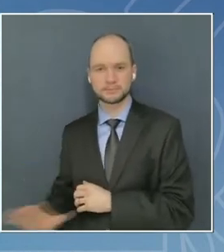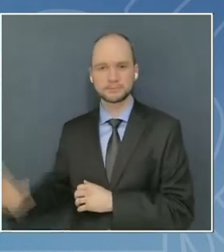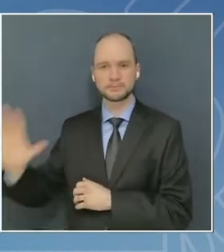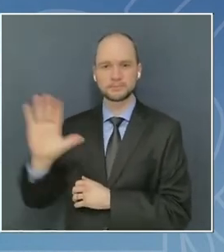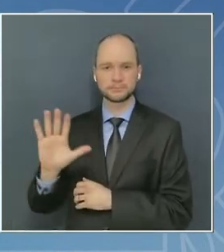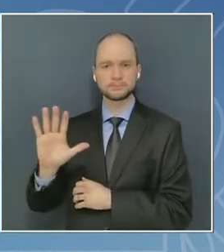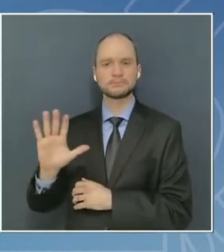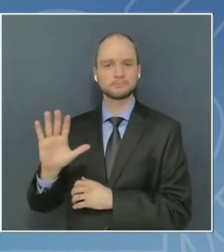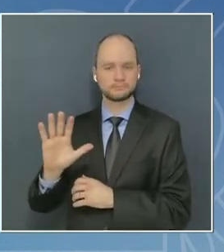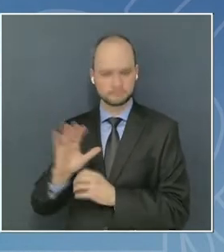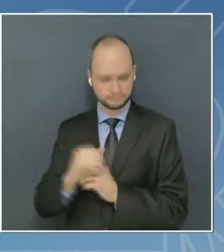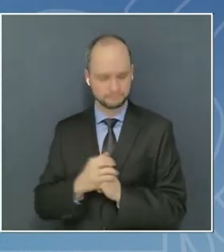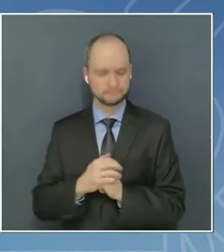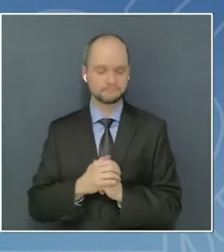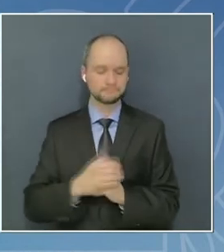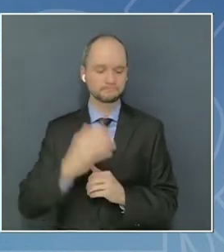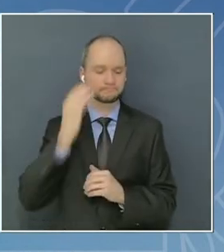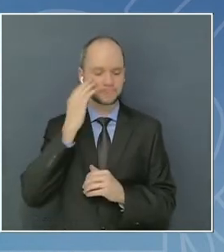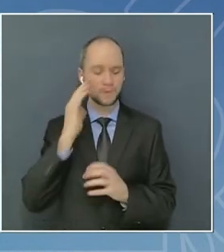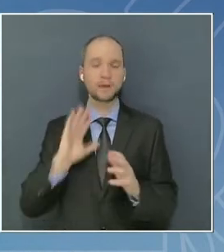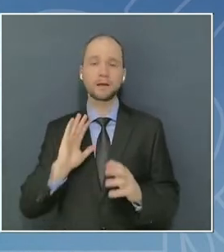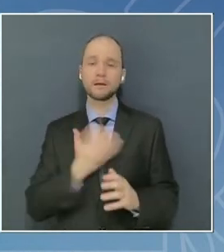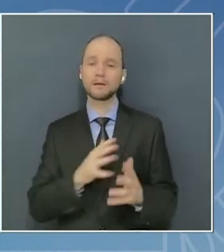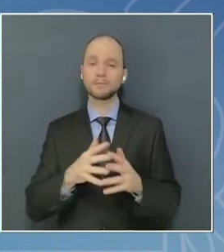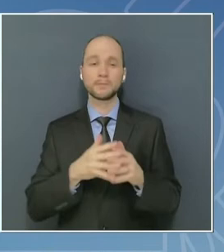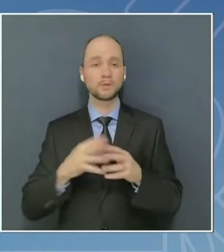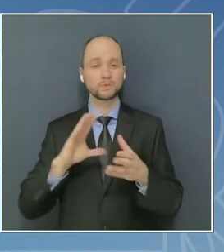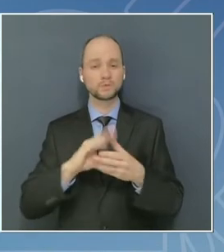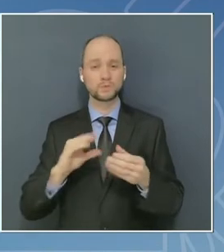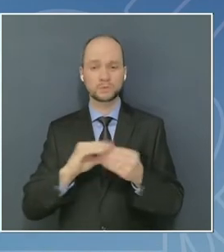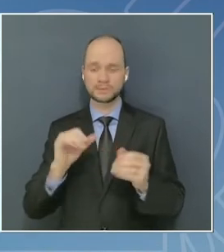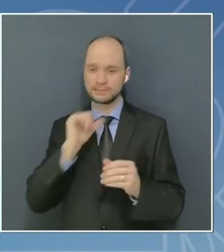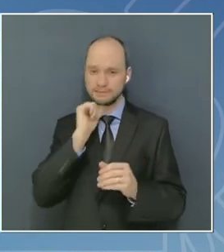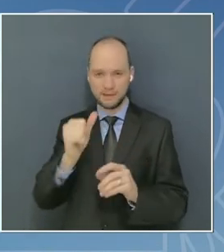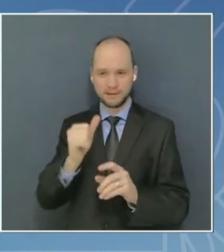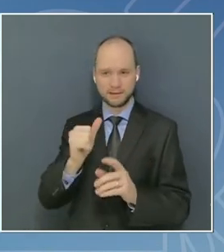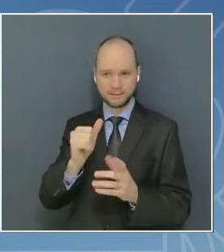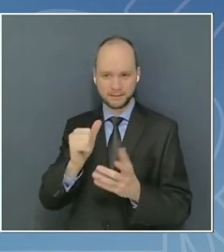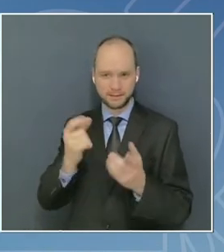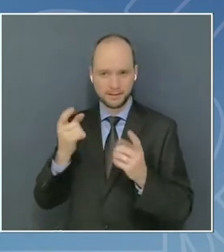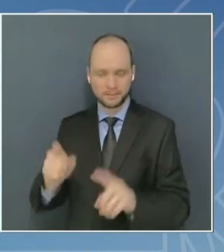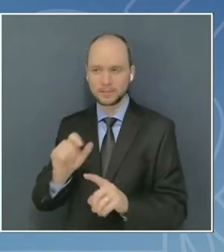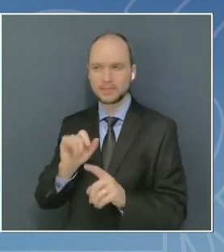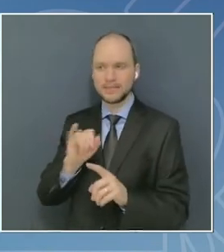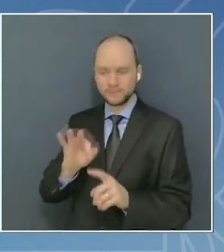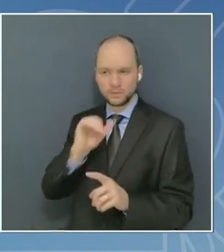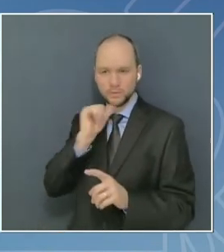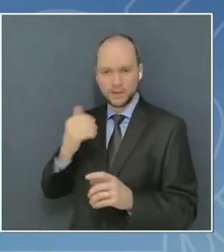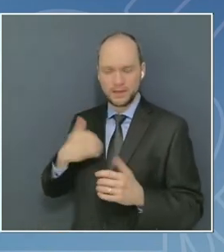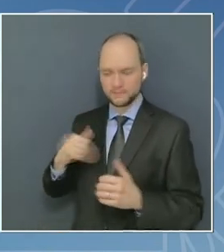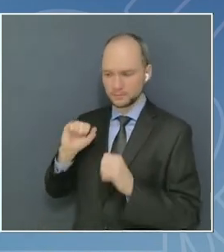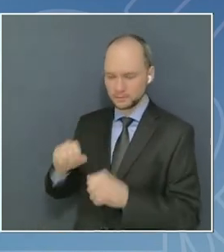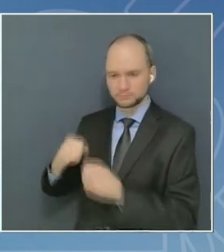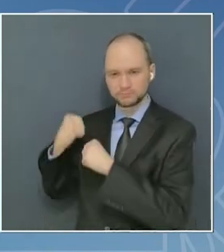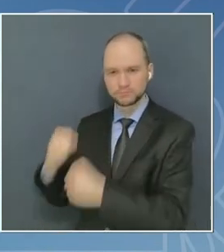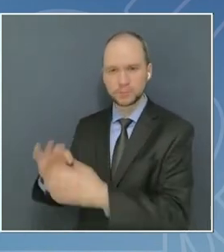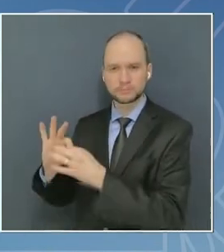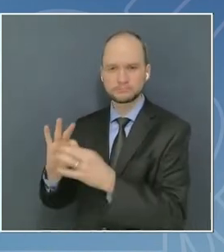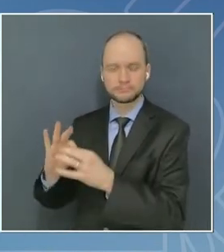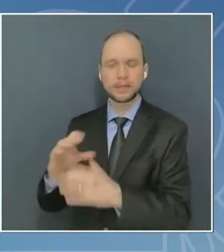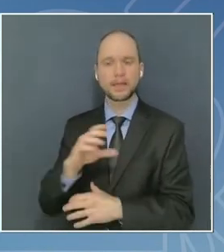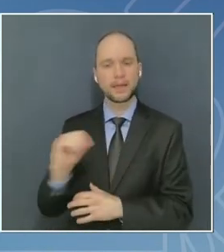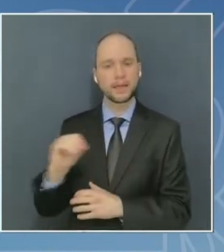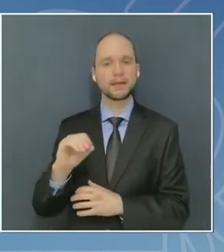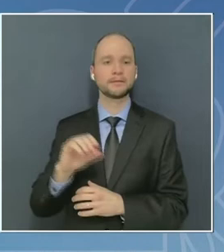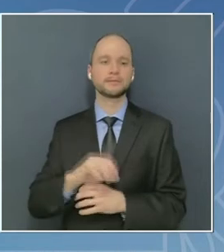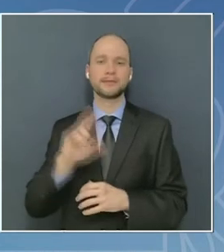the American story as we know it would not exist if it weren't for that strength and for the sweat of the AANHPI community. In